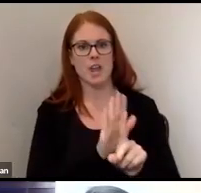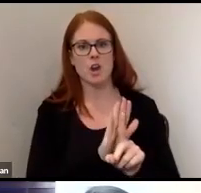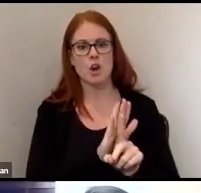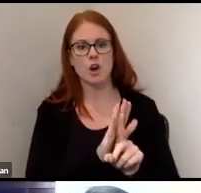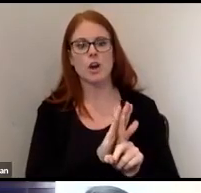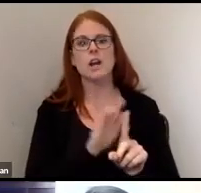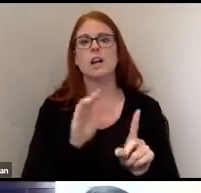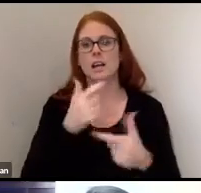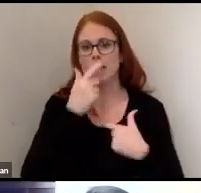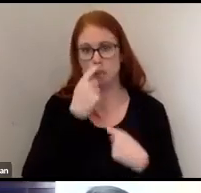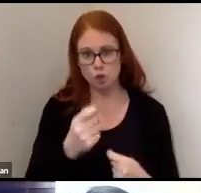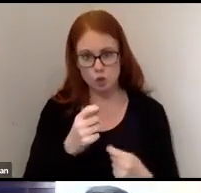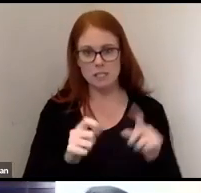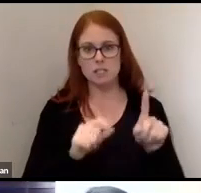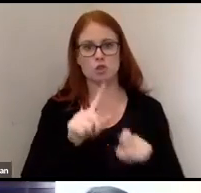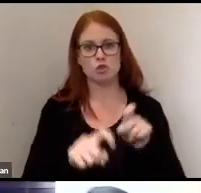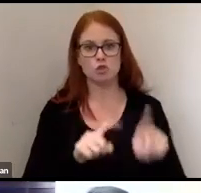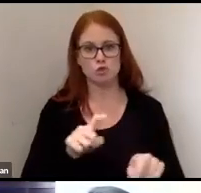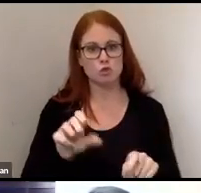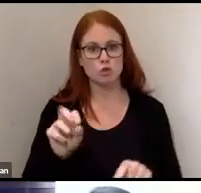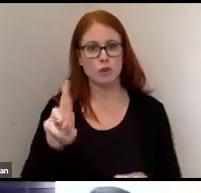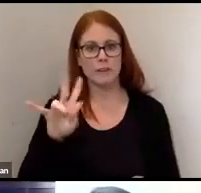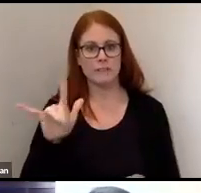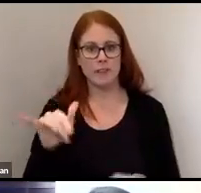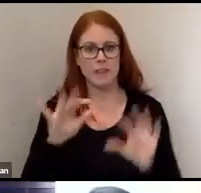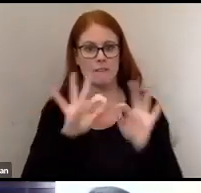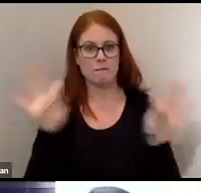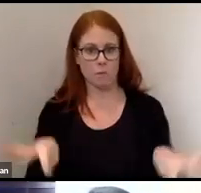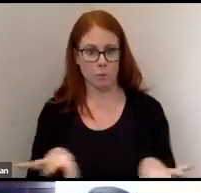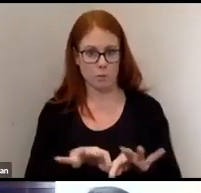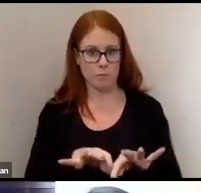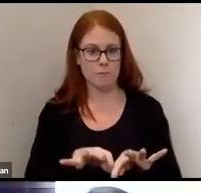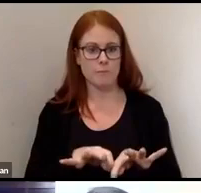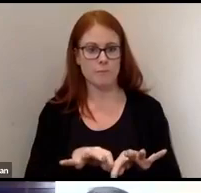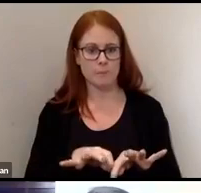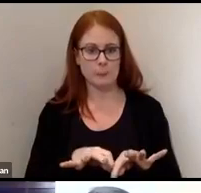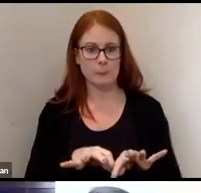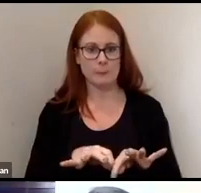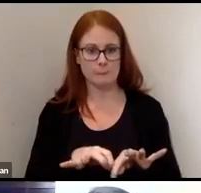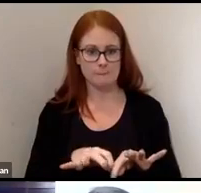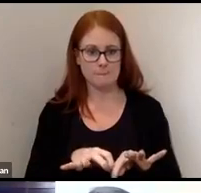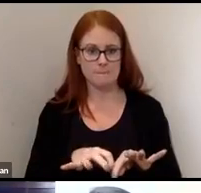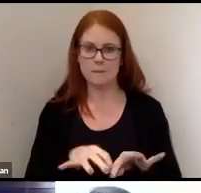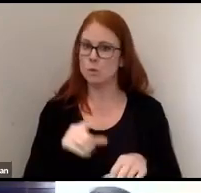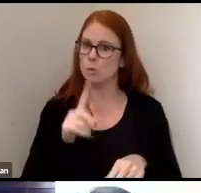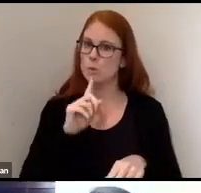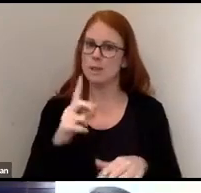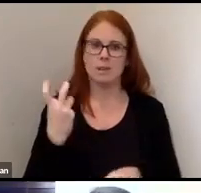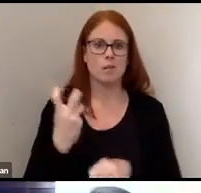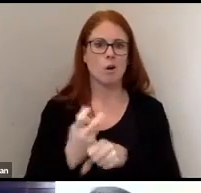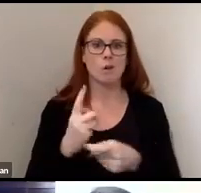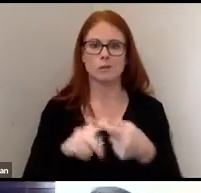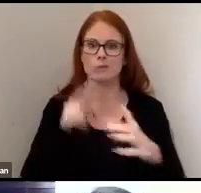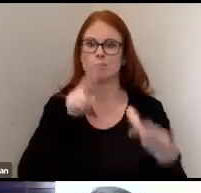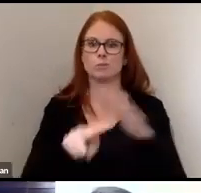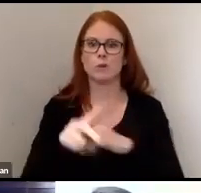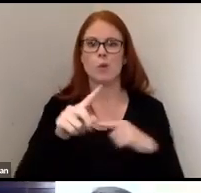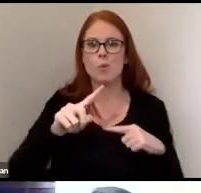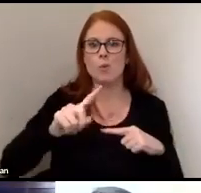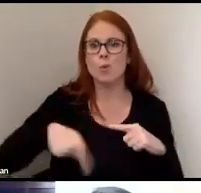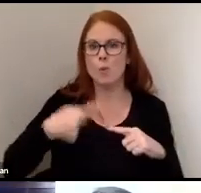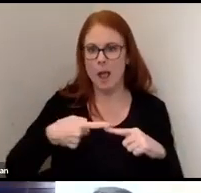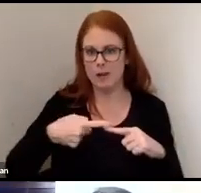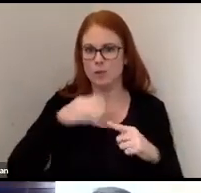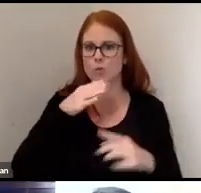their interest, completed interest form. It is very tough to project and predict